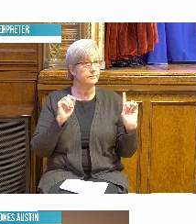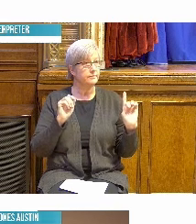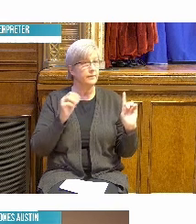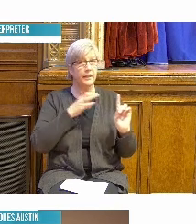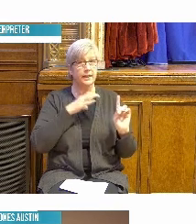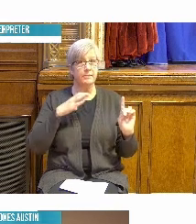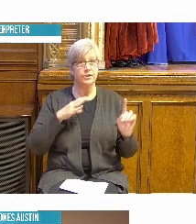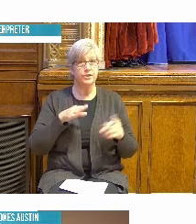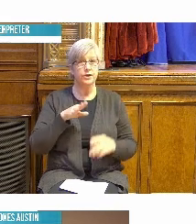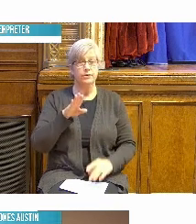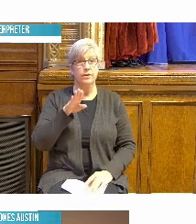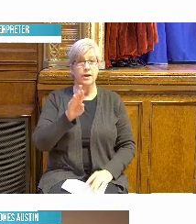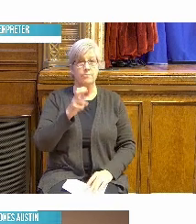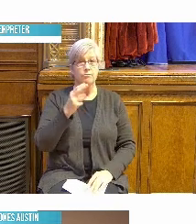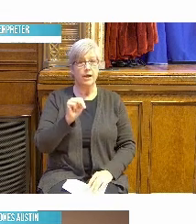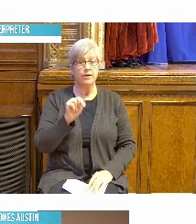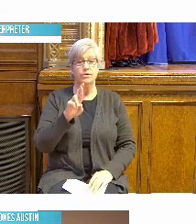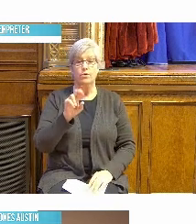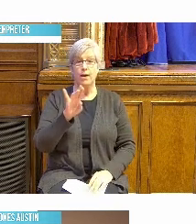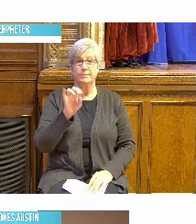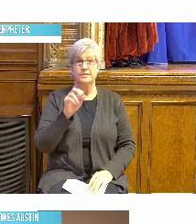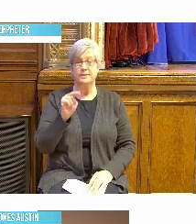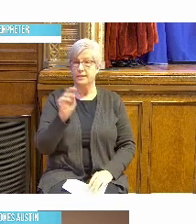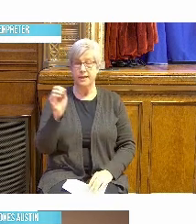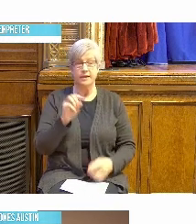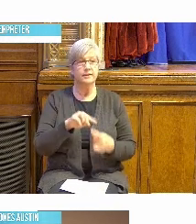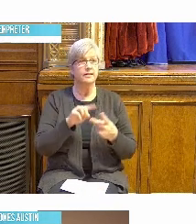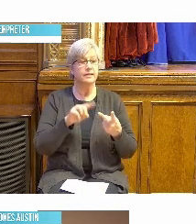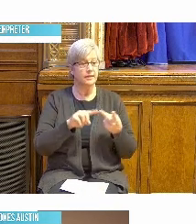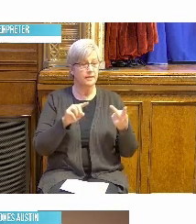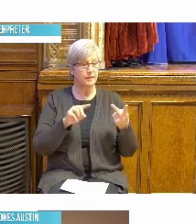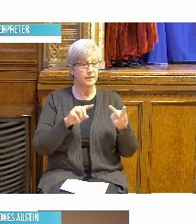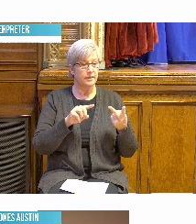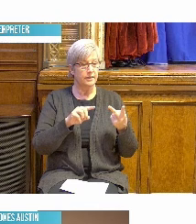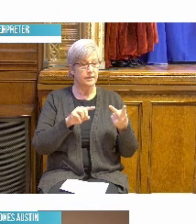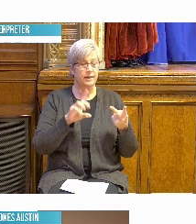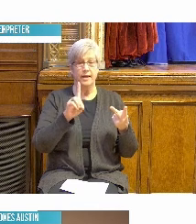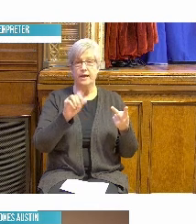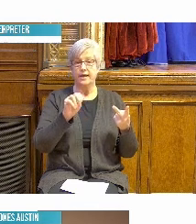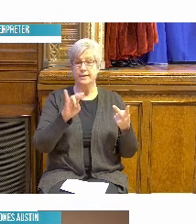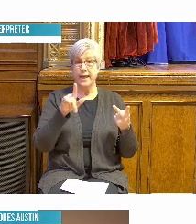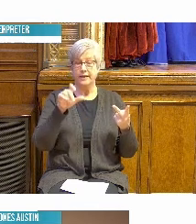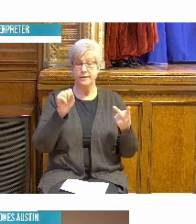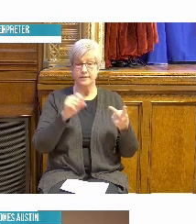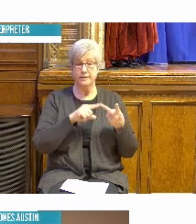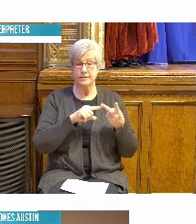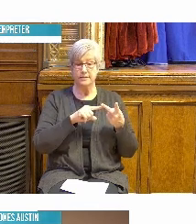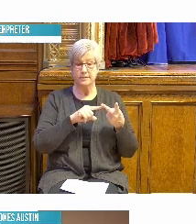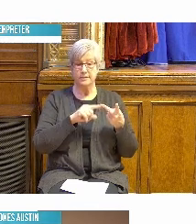Commissioner Brown Robinson, None. Commissioner Daniels,